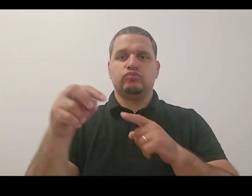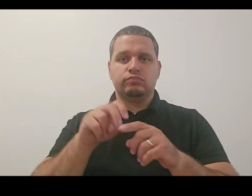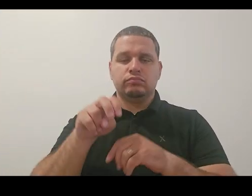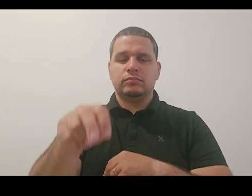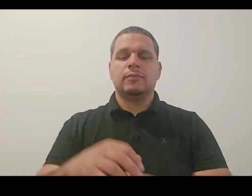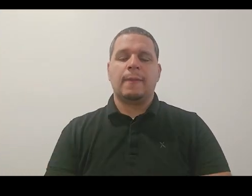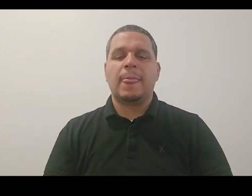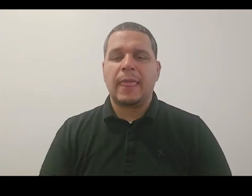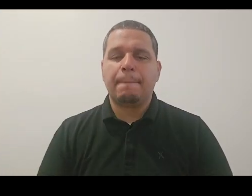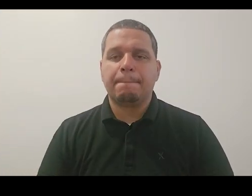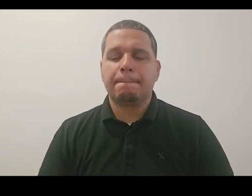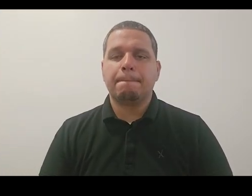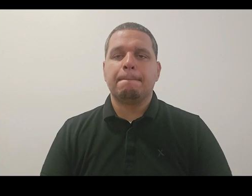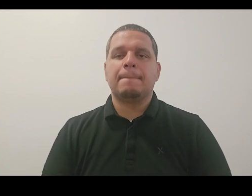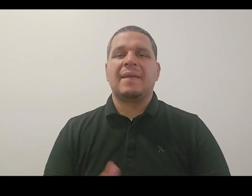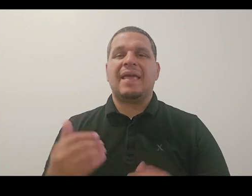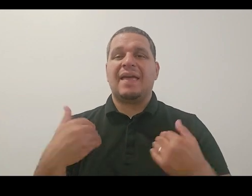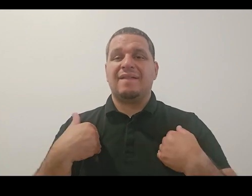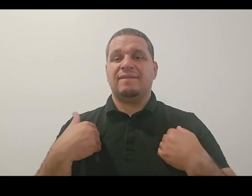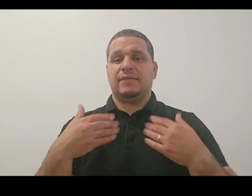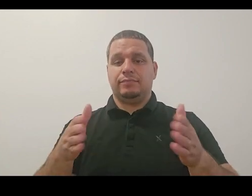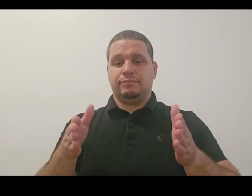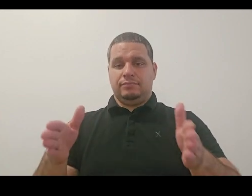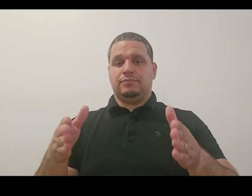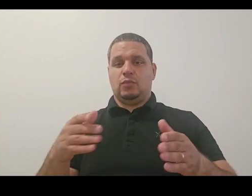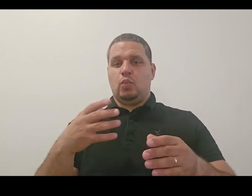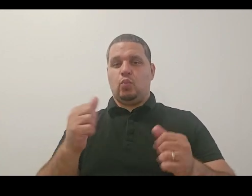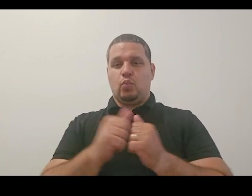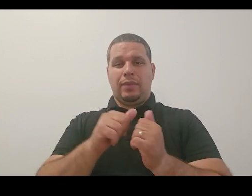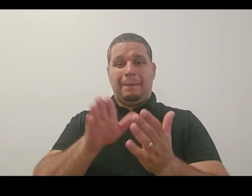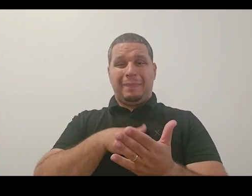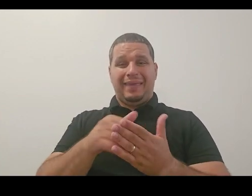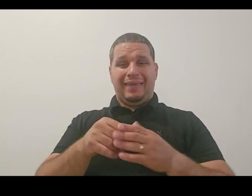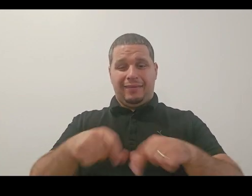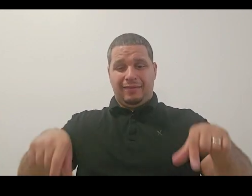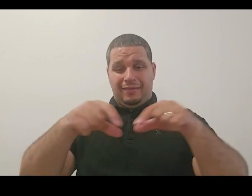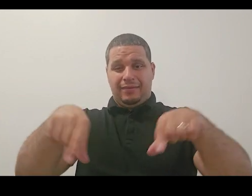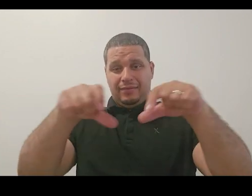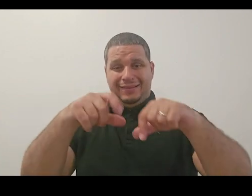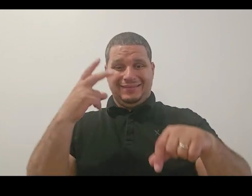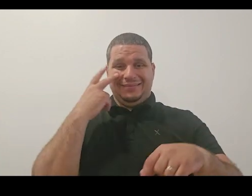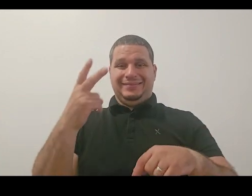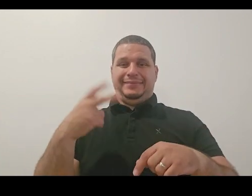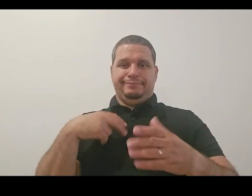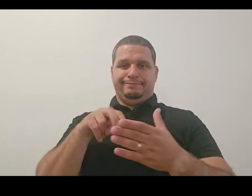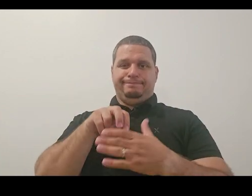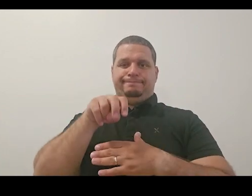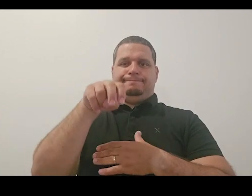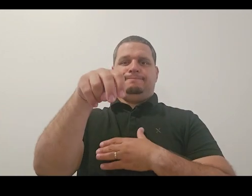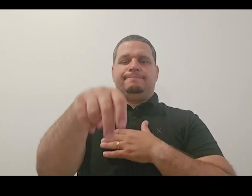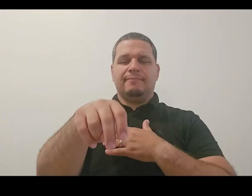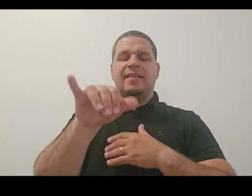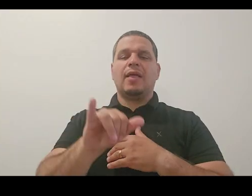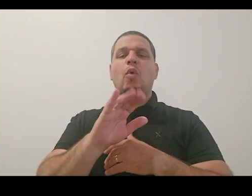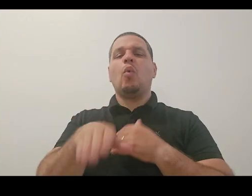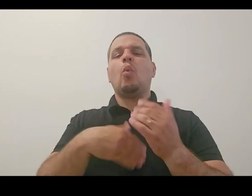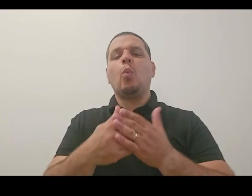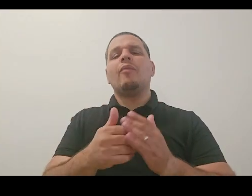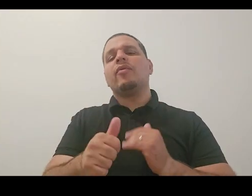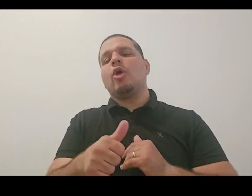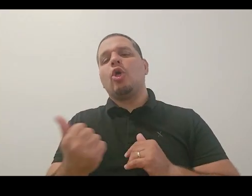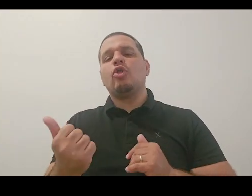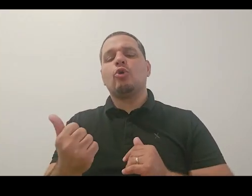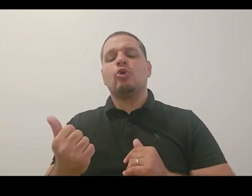to uh, line me up for a good street crossing. Uh, and all of